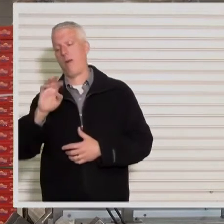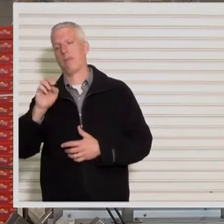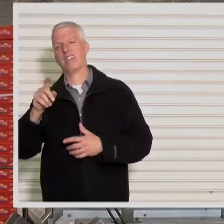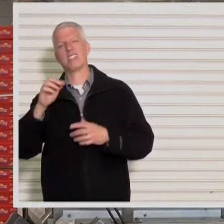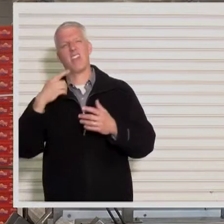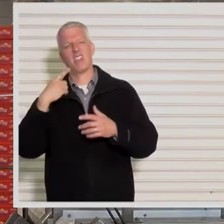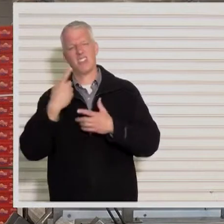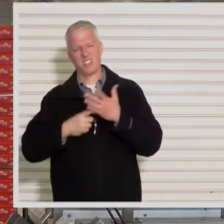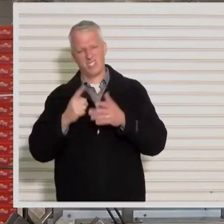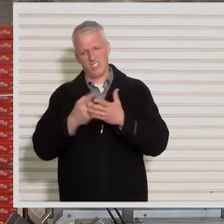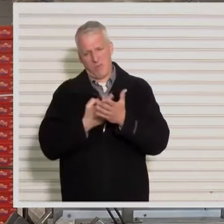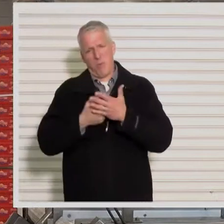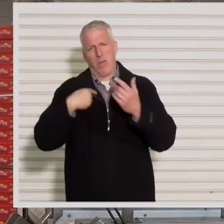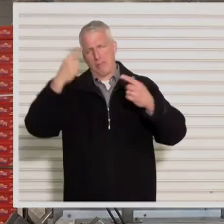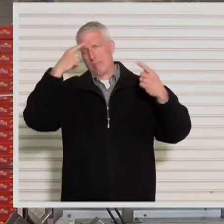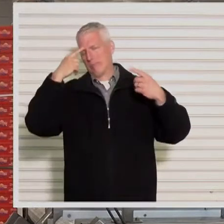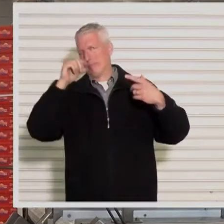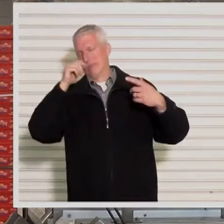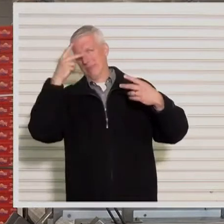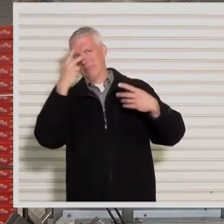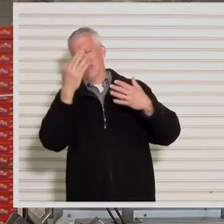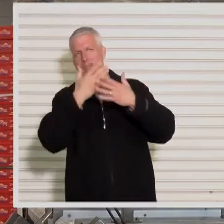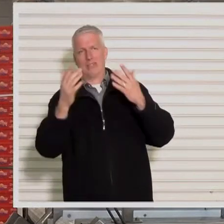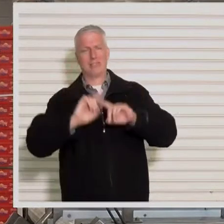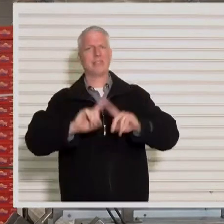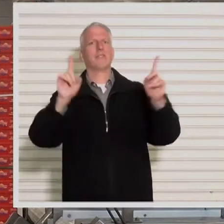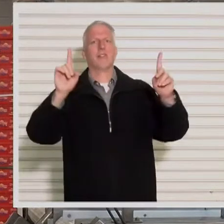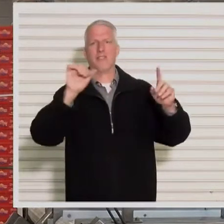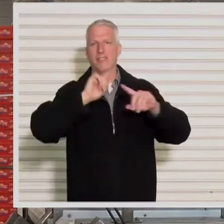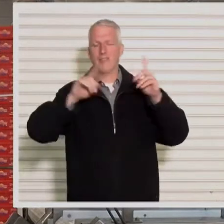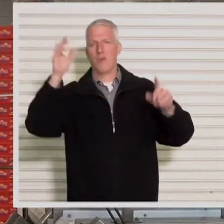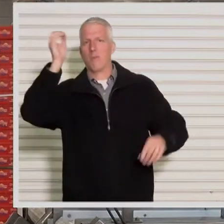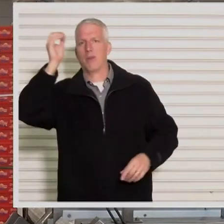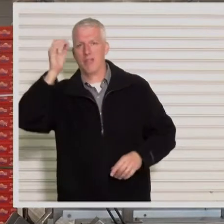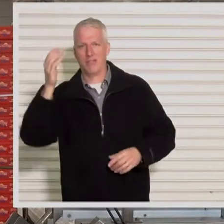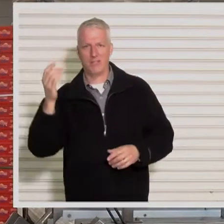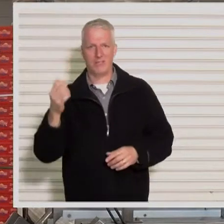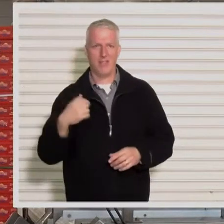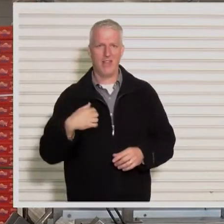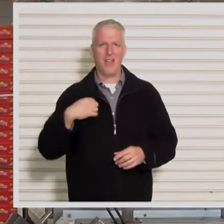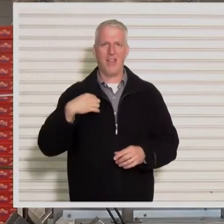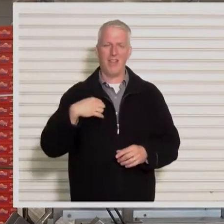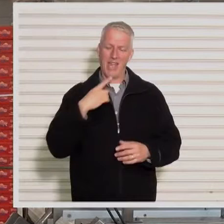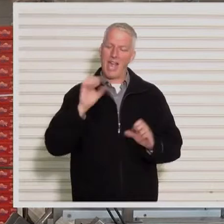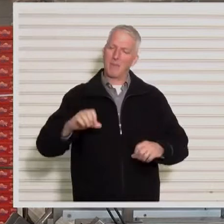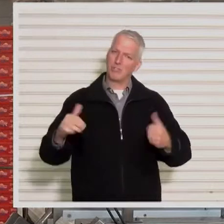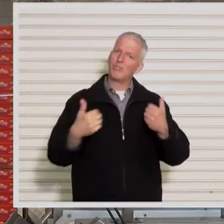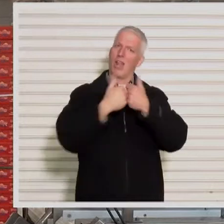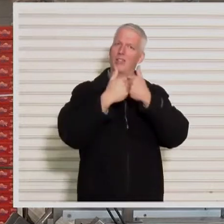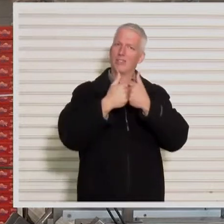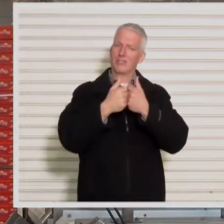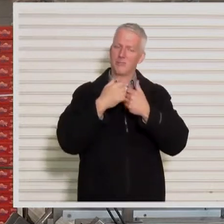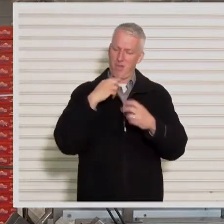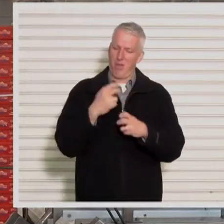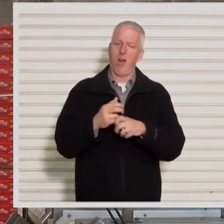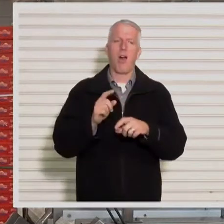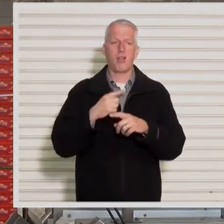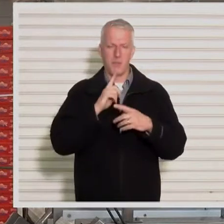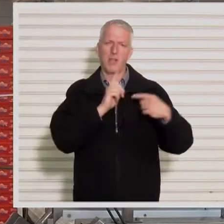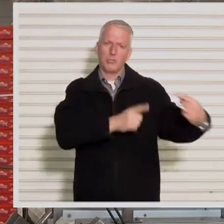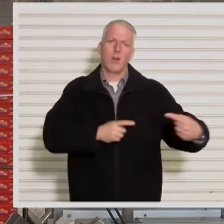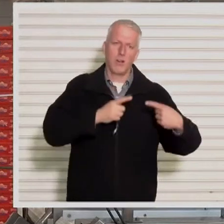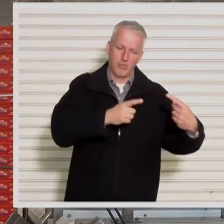walking, and you were mentioning that you want to have a conversation maybe one day in the future as to how my experience has been. It's been a